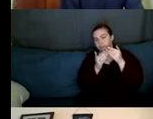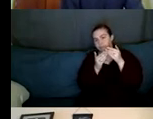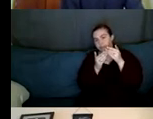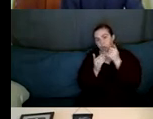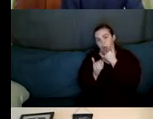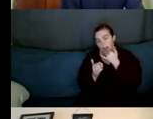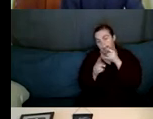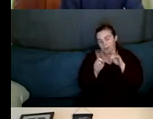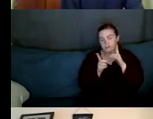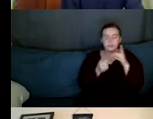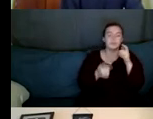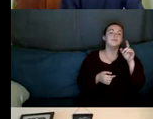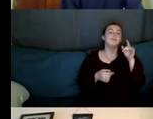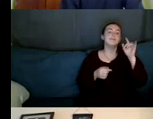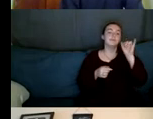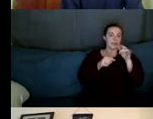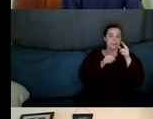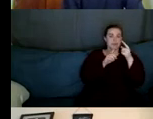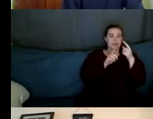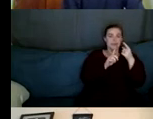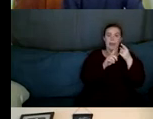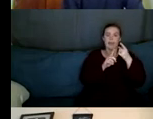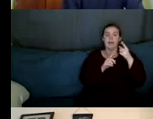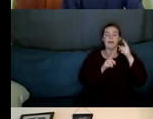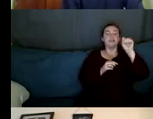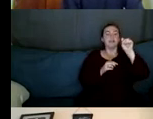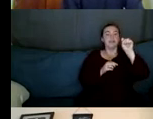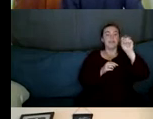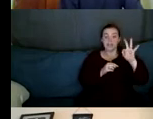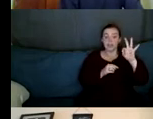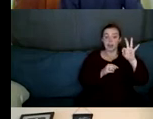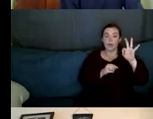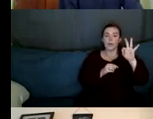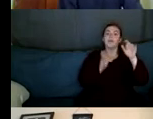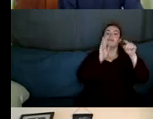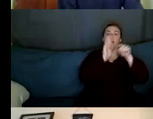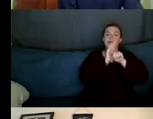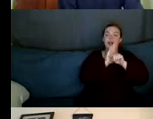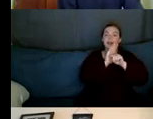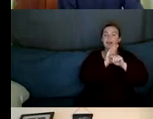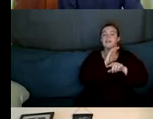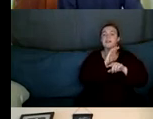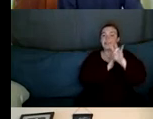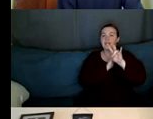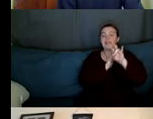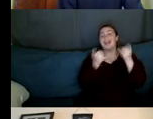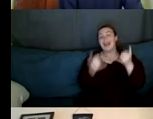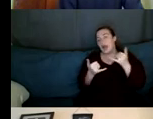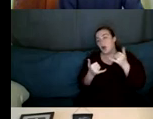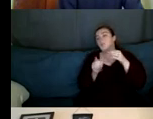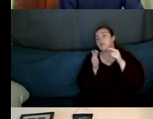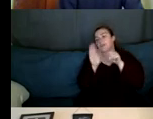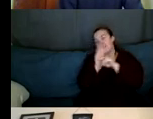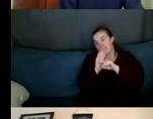San Francisco at that point, they were -7 UTC. Right now we're -8. New York